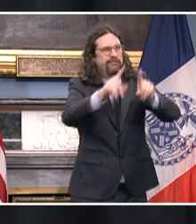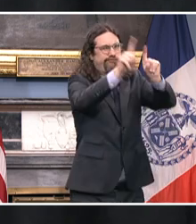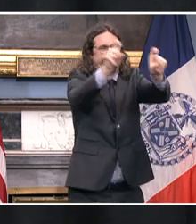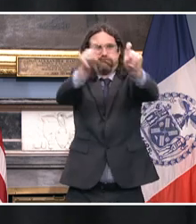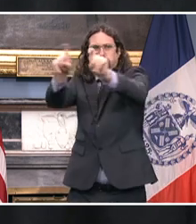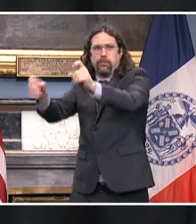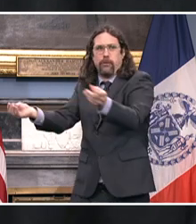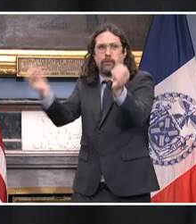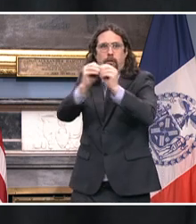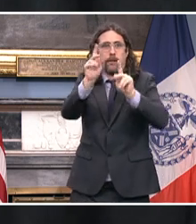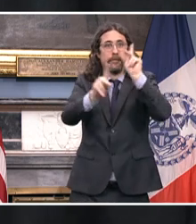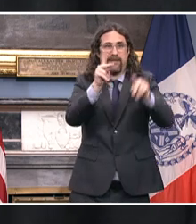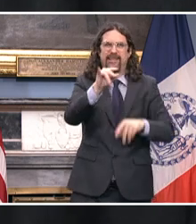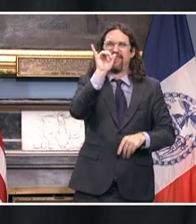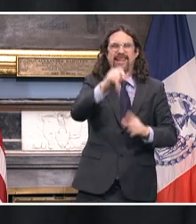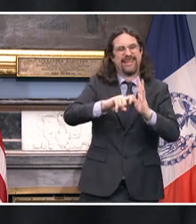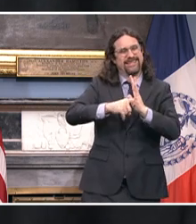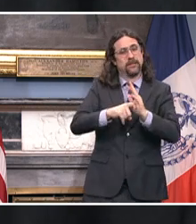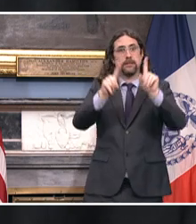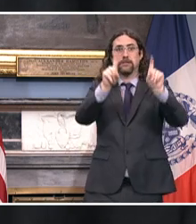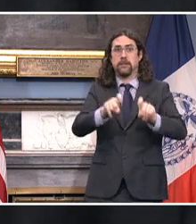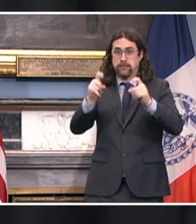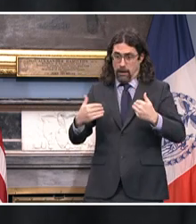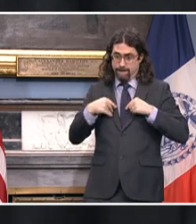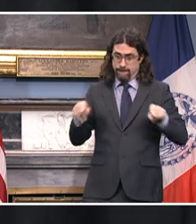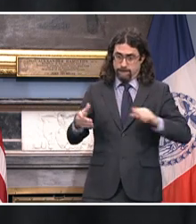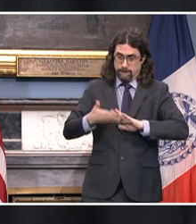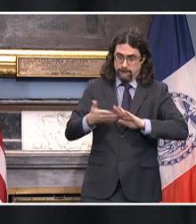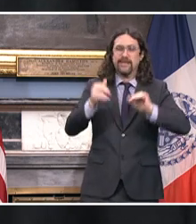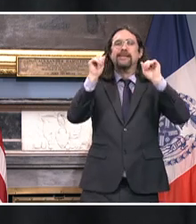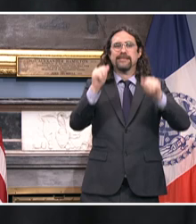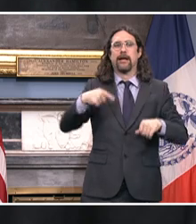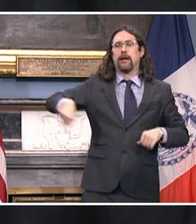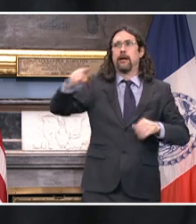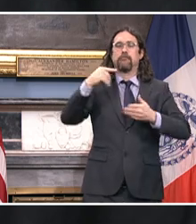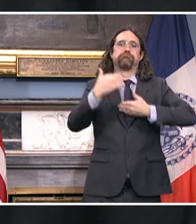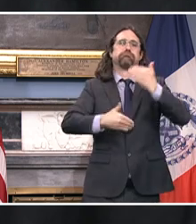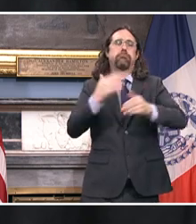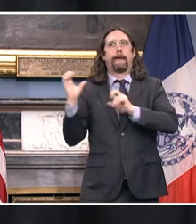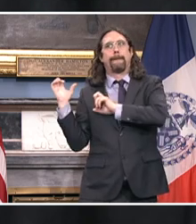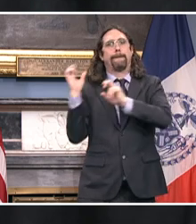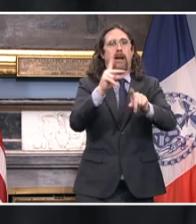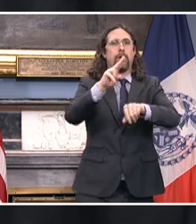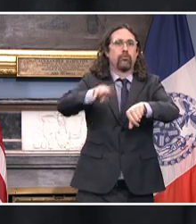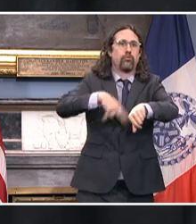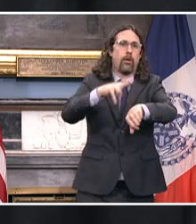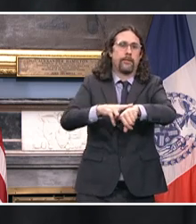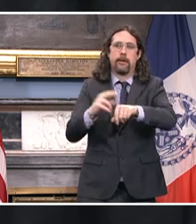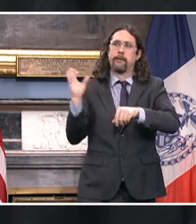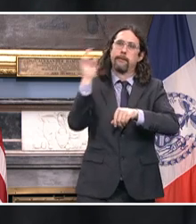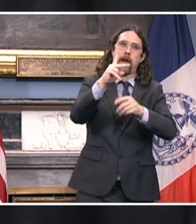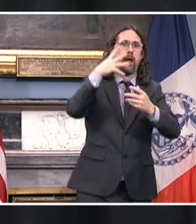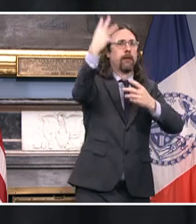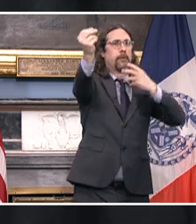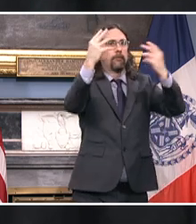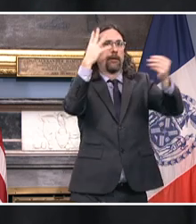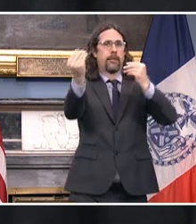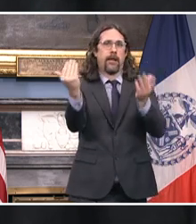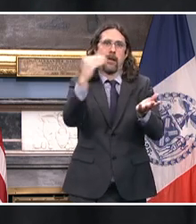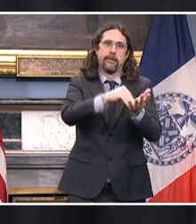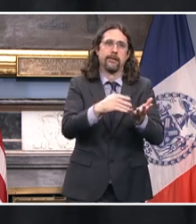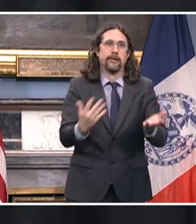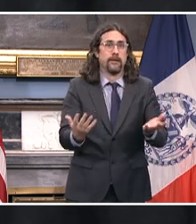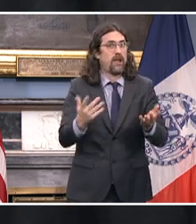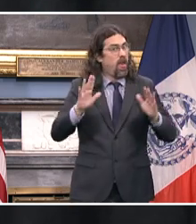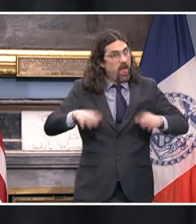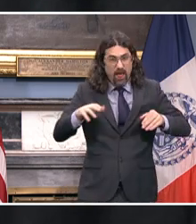But once again, while we're waiting for the federal government to act, we see others coming forward. We've seen private companies come forward in an amazing way,